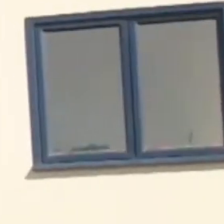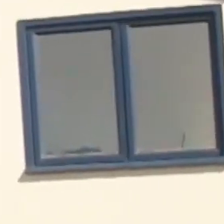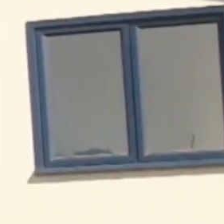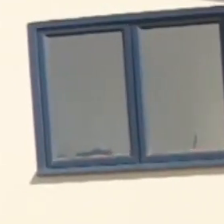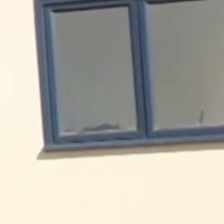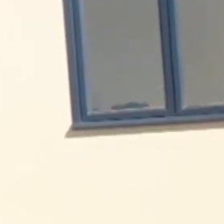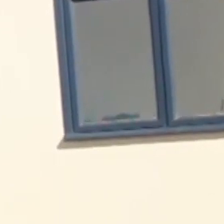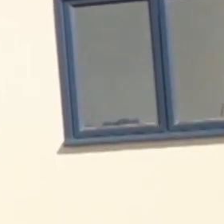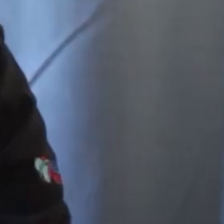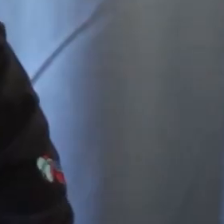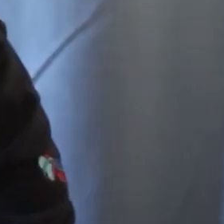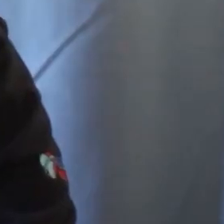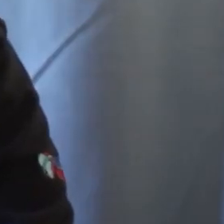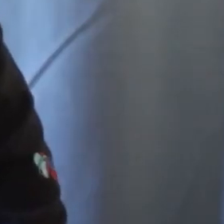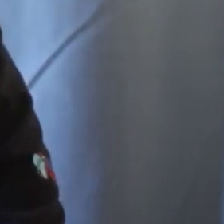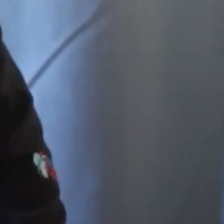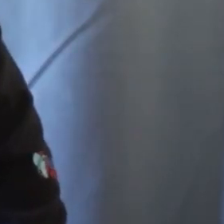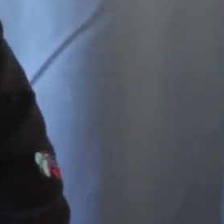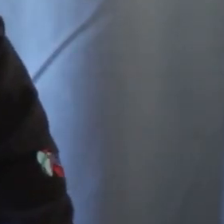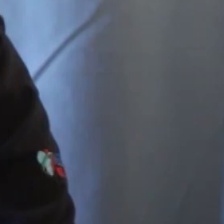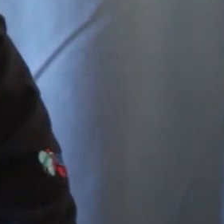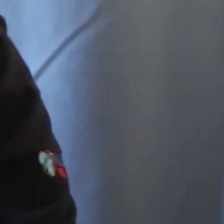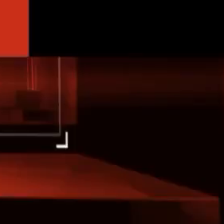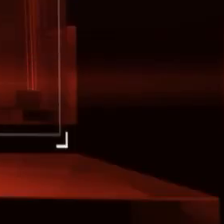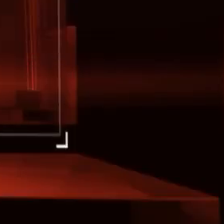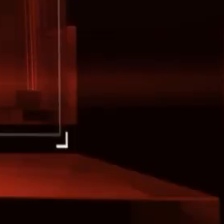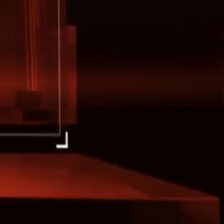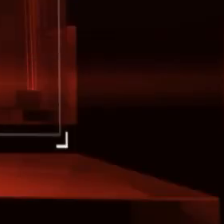Local brew kills 7 in Pemba district.